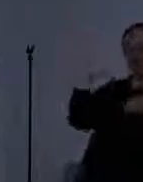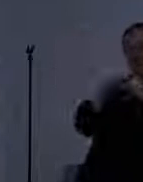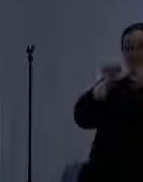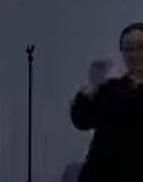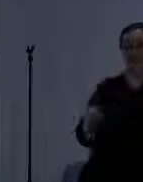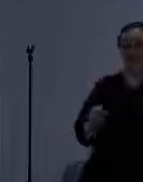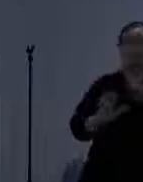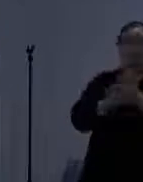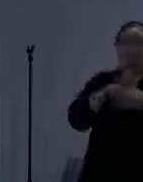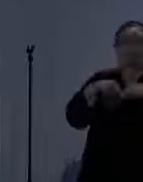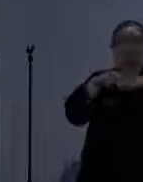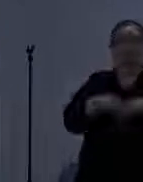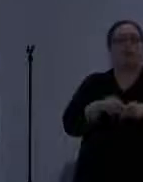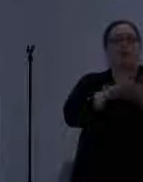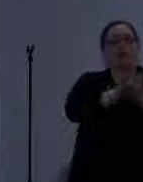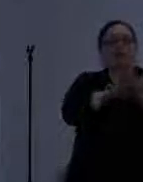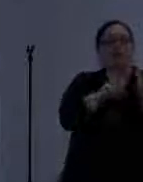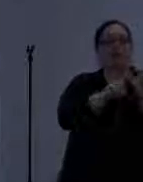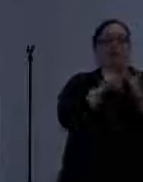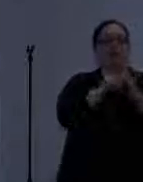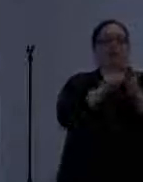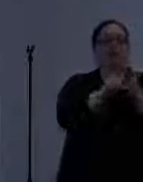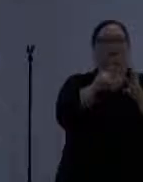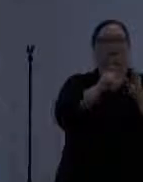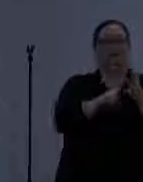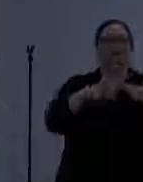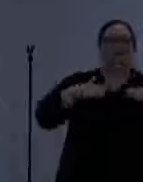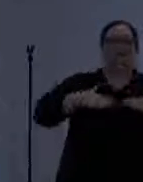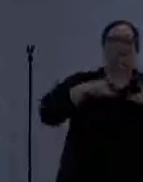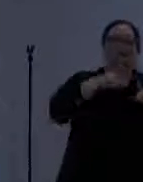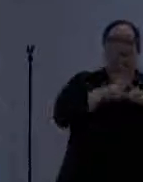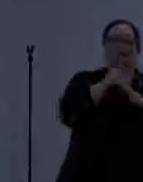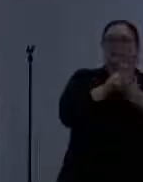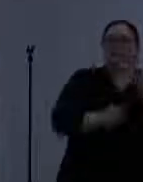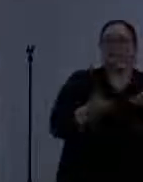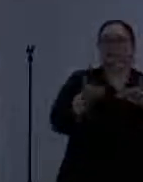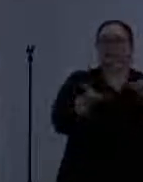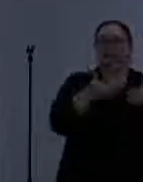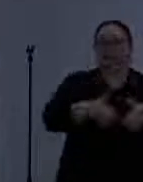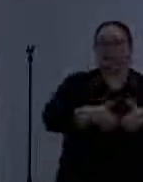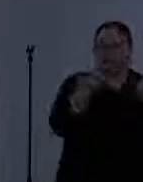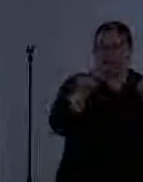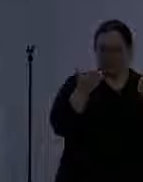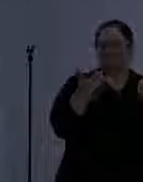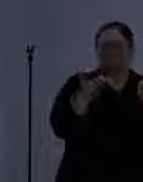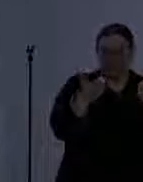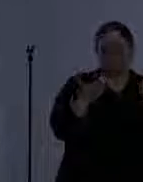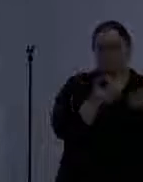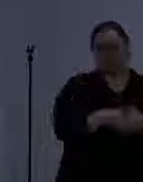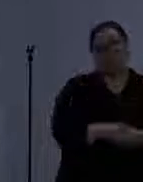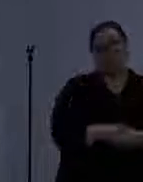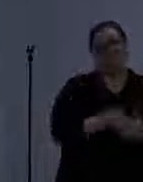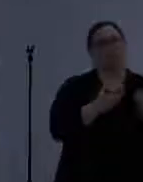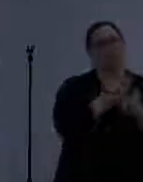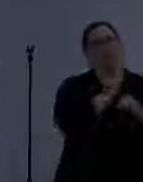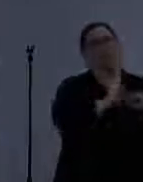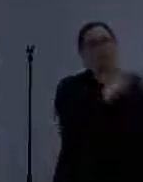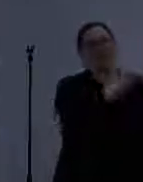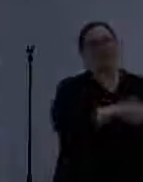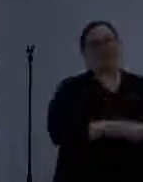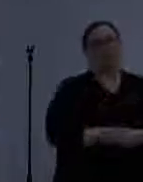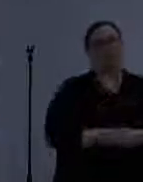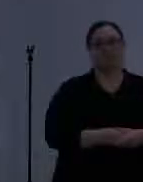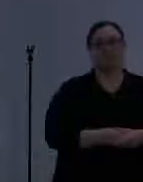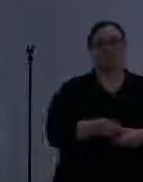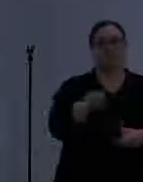still be going through HADSCO or through Department of Communities at the moment. Yeah, so they're just like a reporting body